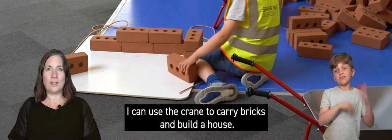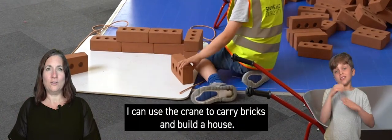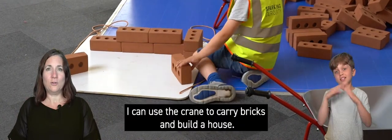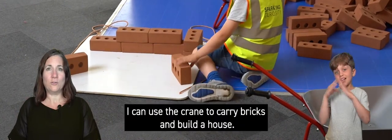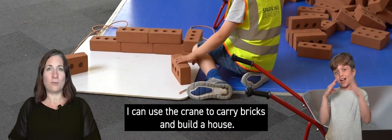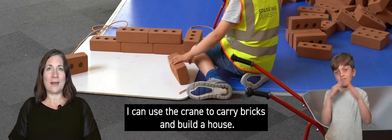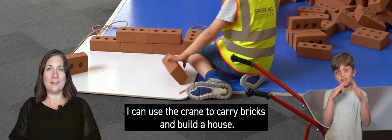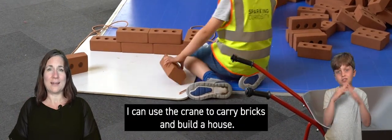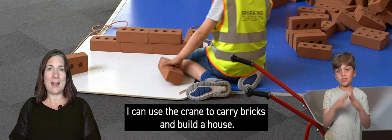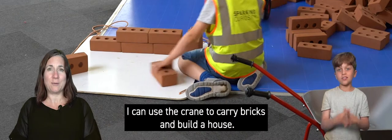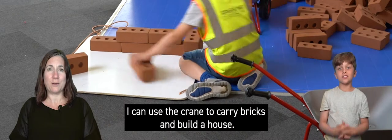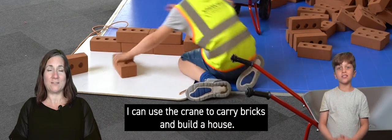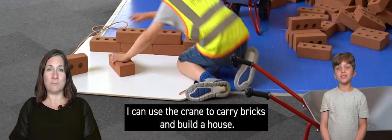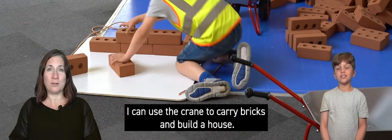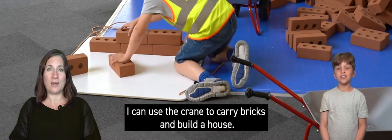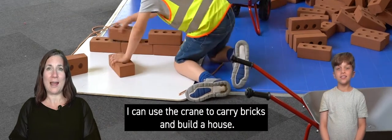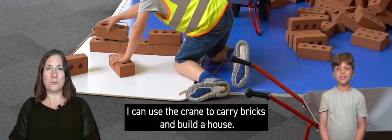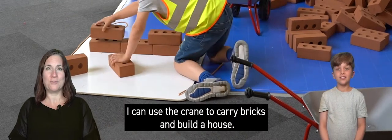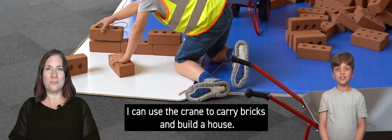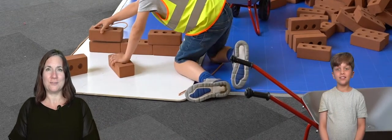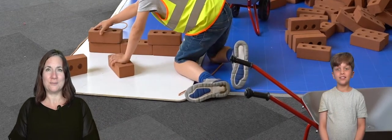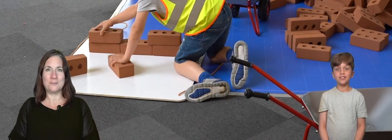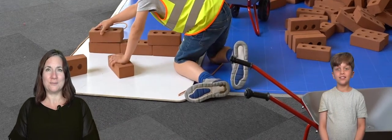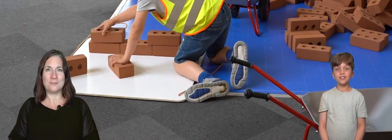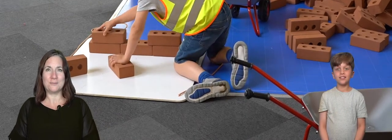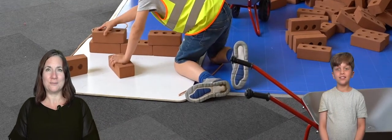I can use the crane to carry bricks and build a house.